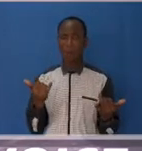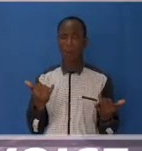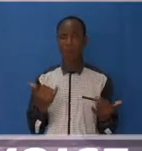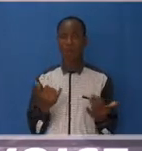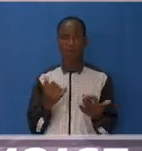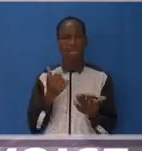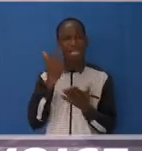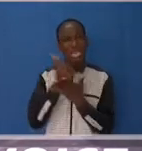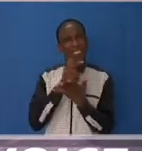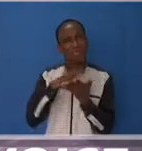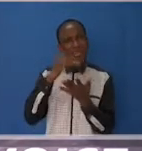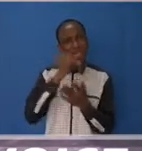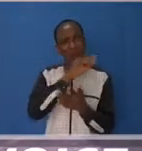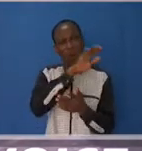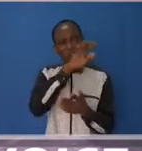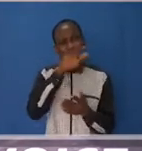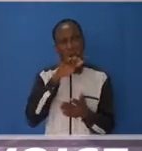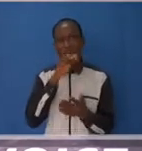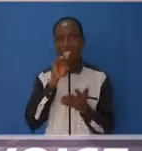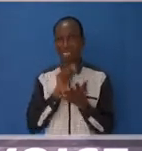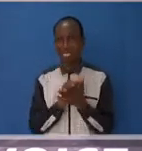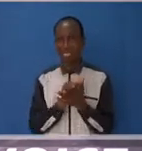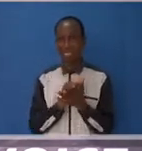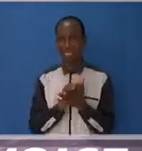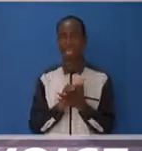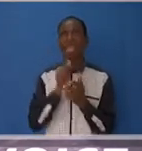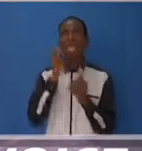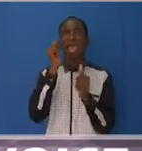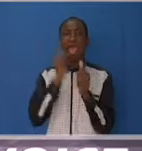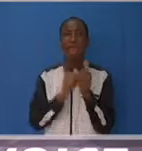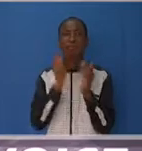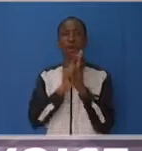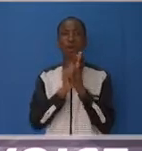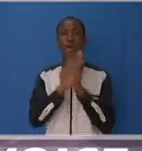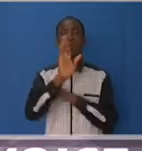ne se emre biara o yankopon de matetefo no